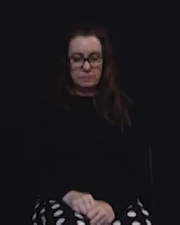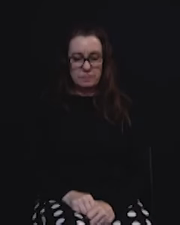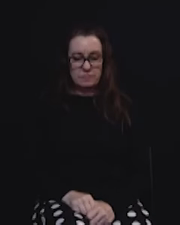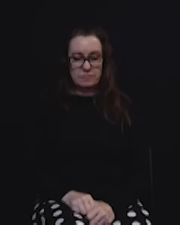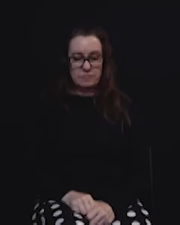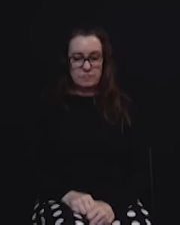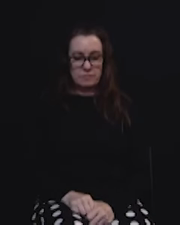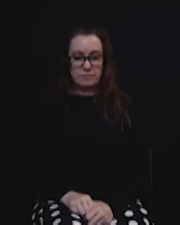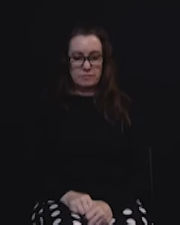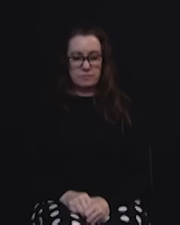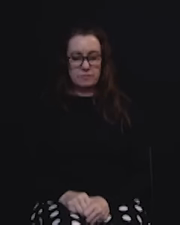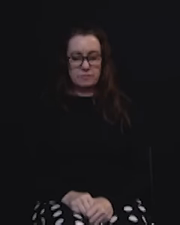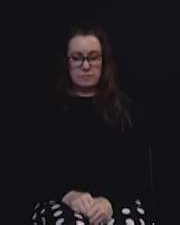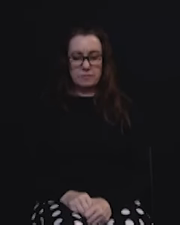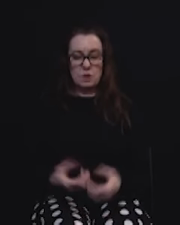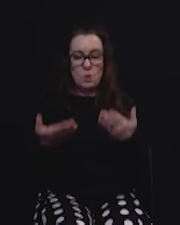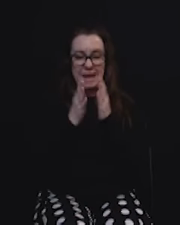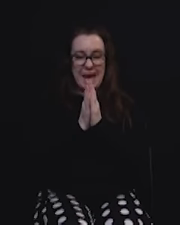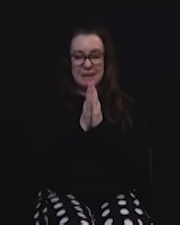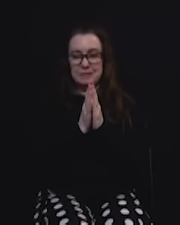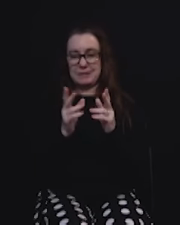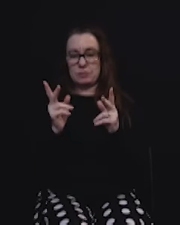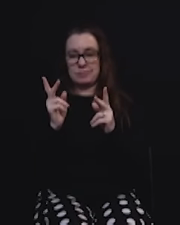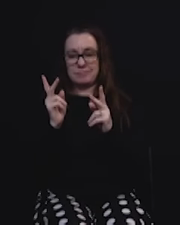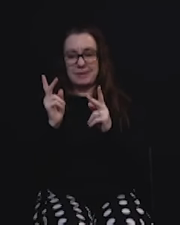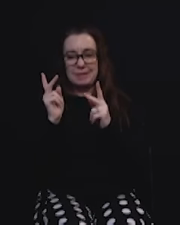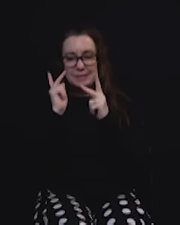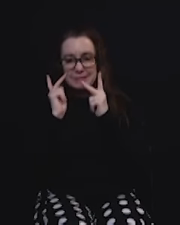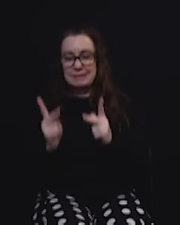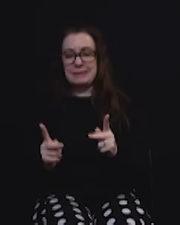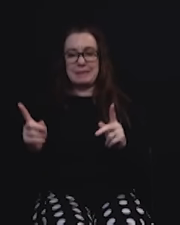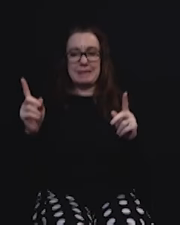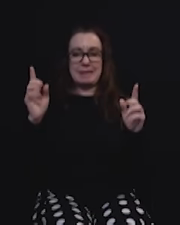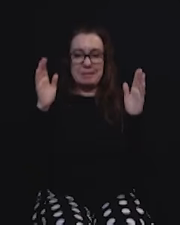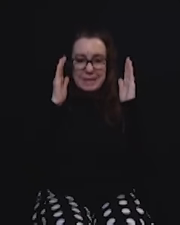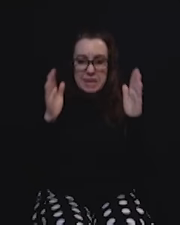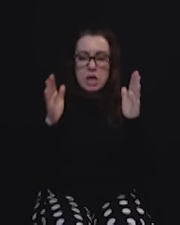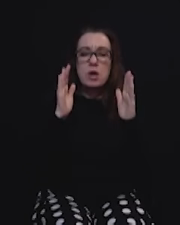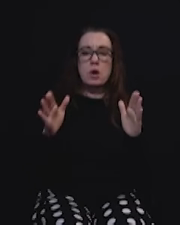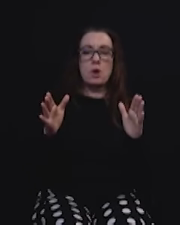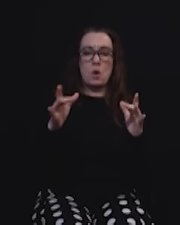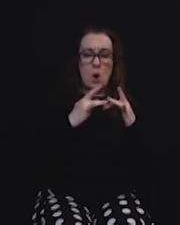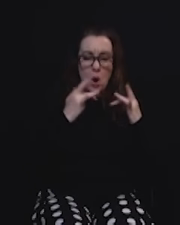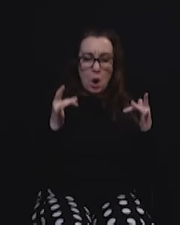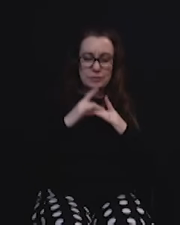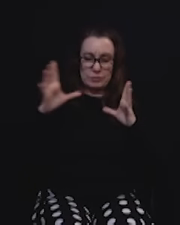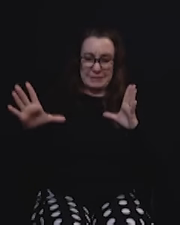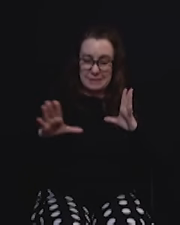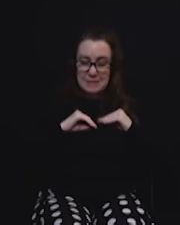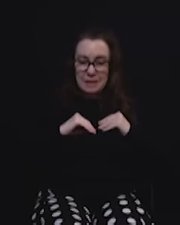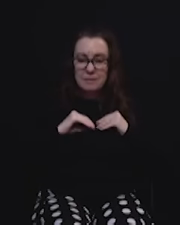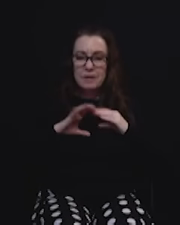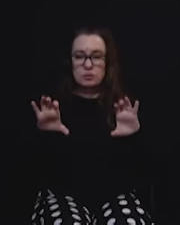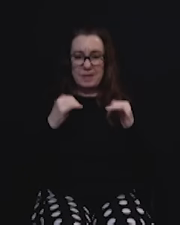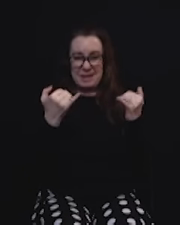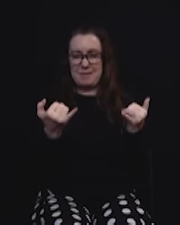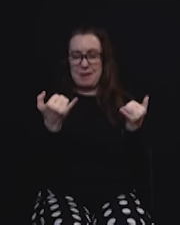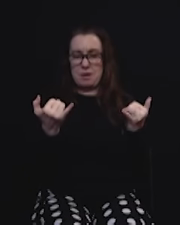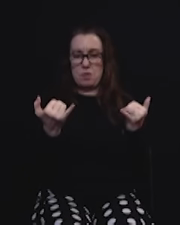we ask that you would give us eyes to see and ears to hear and hearts to receive your word. And we ask that you would do that now, oh